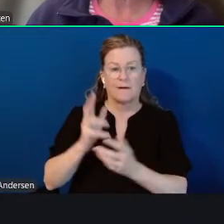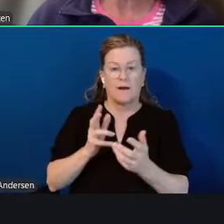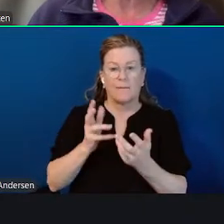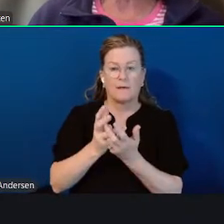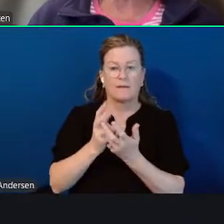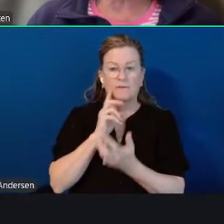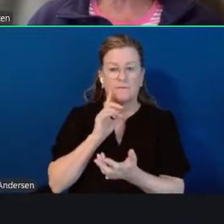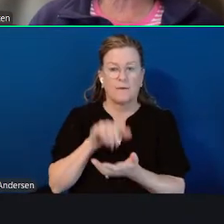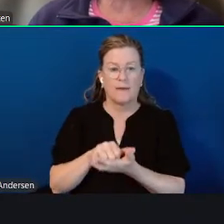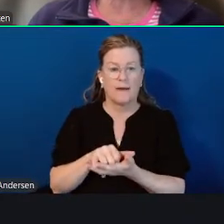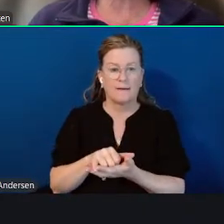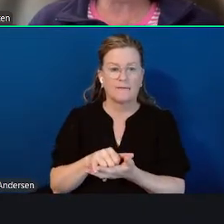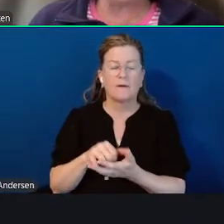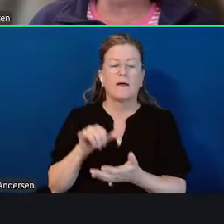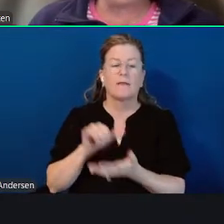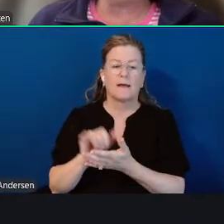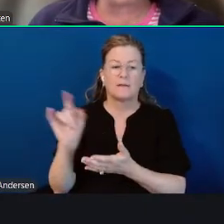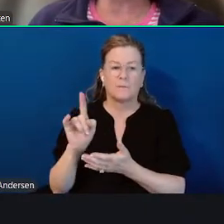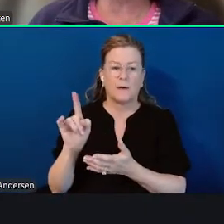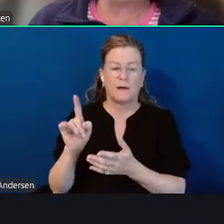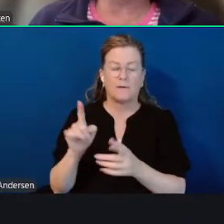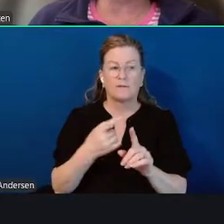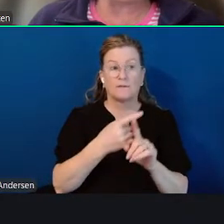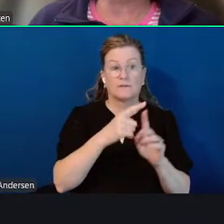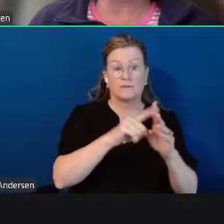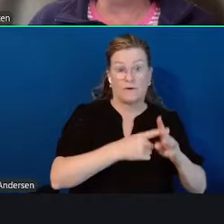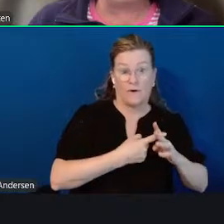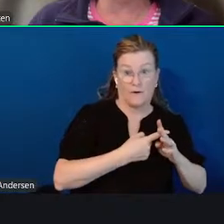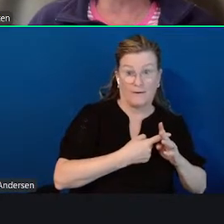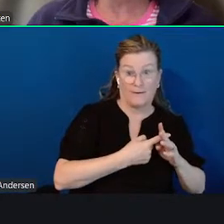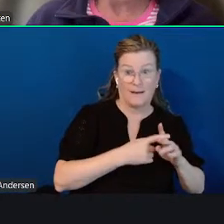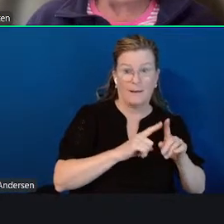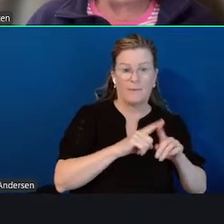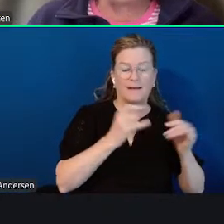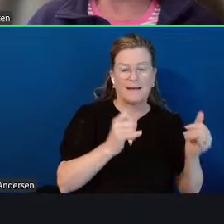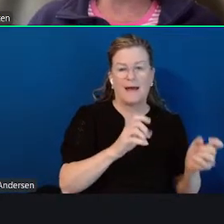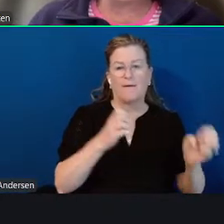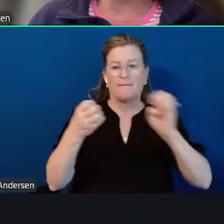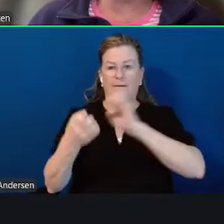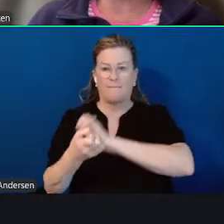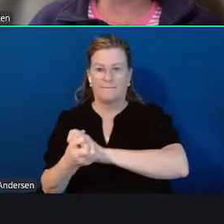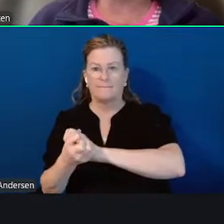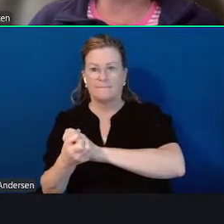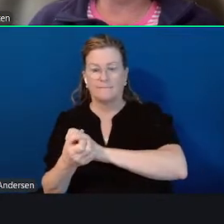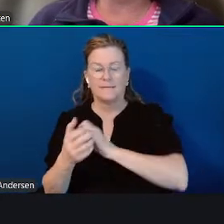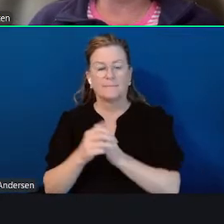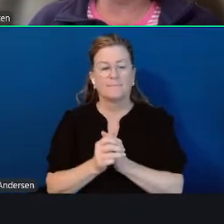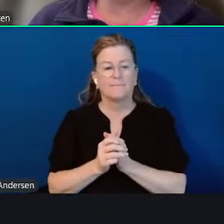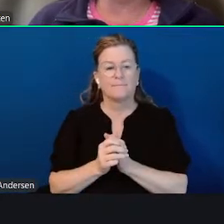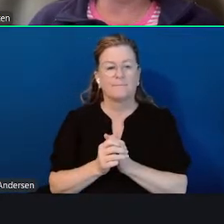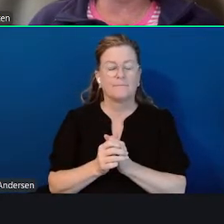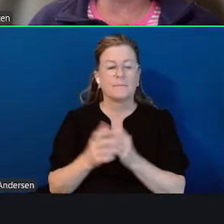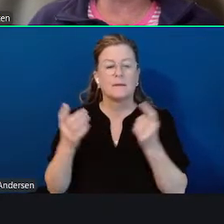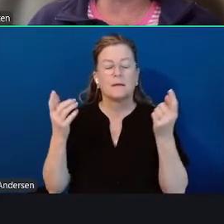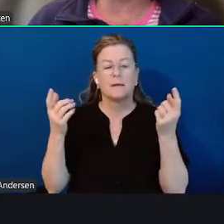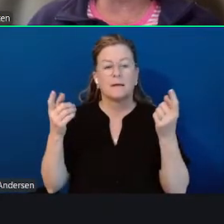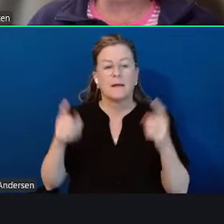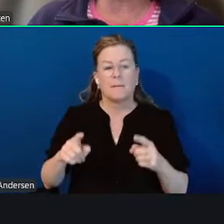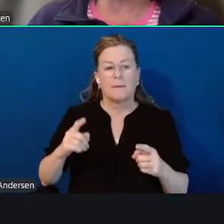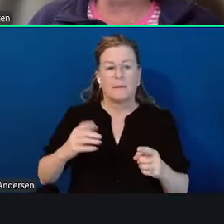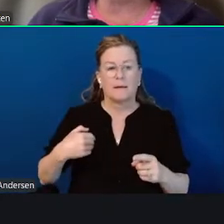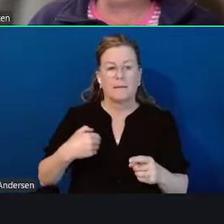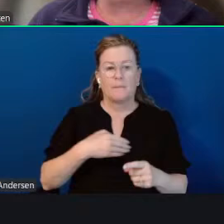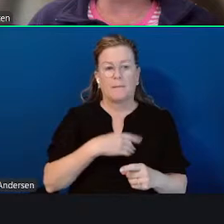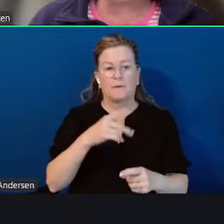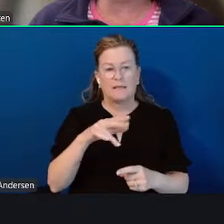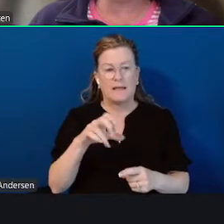for. So that's where it stemmed from. It's now evolved. And so when Board Member Davis, when you